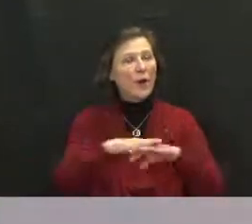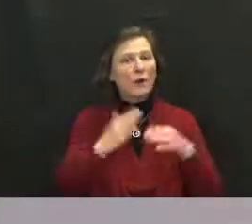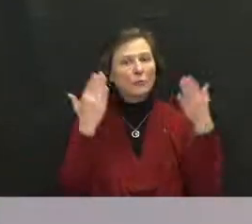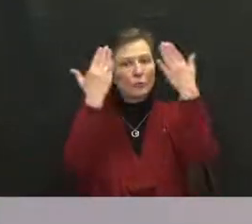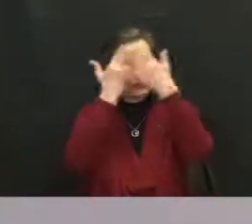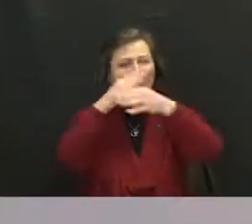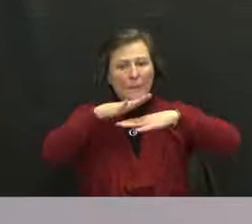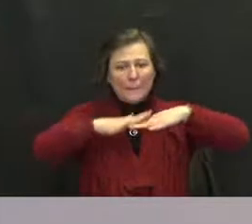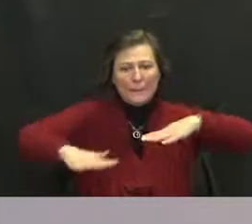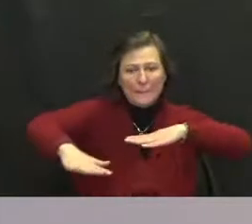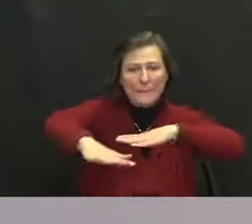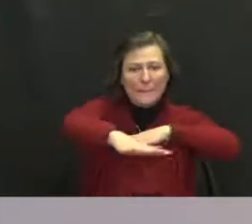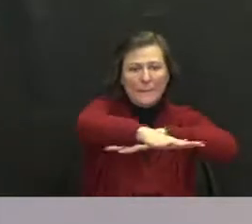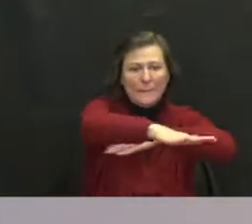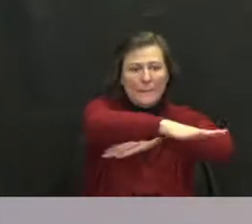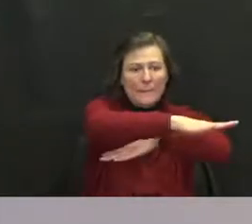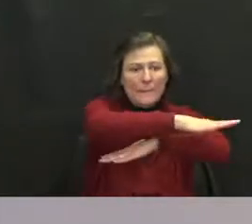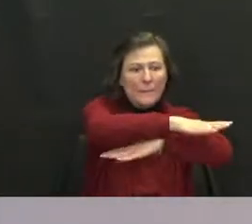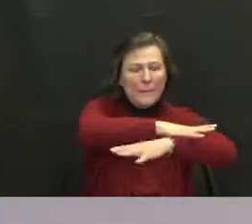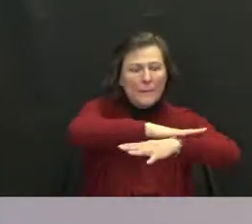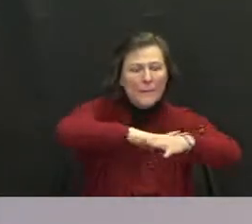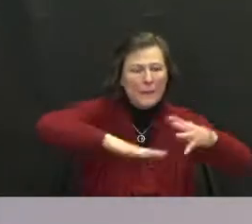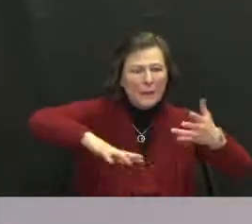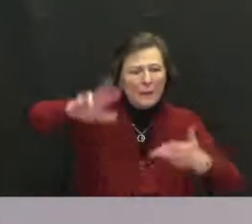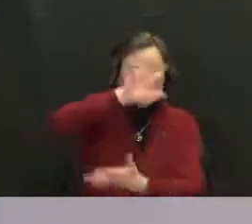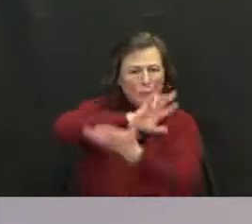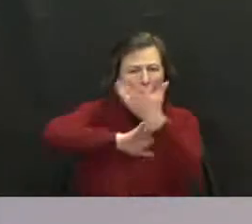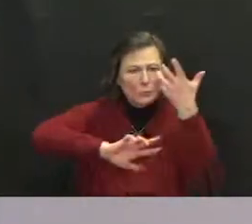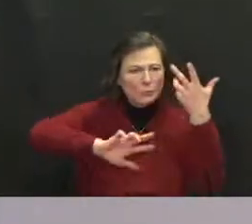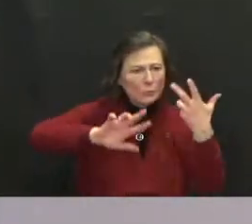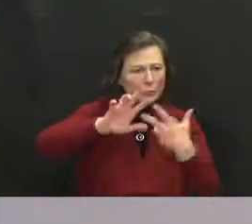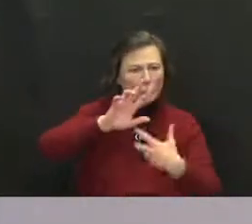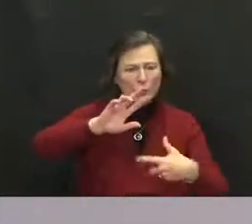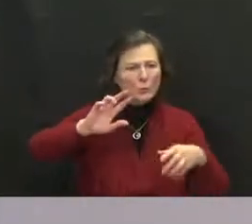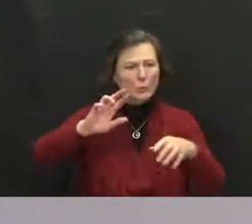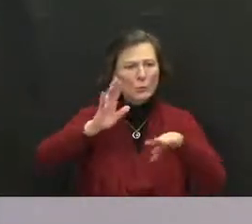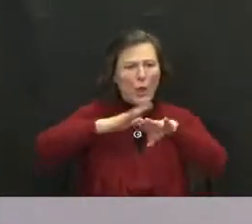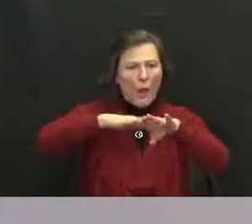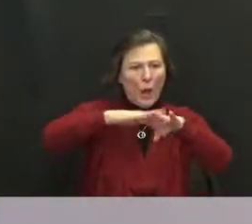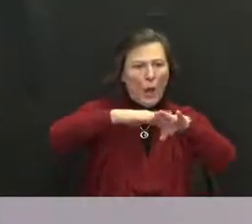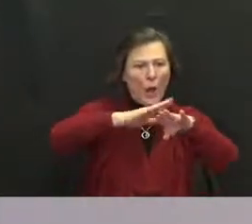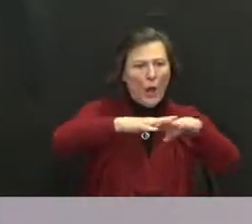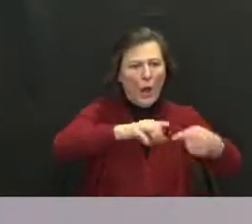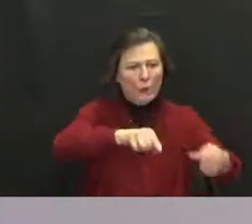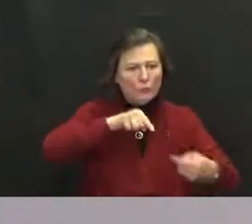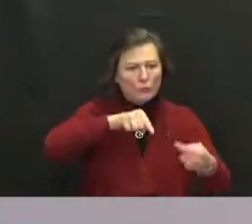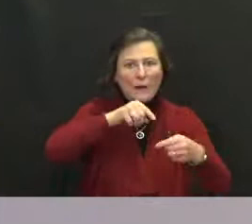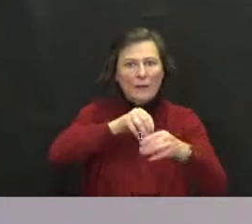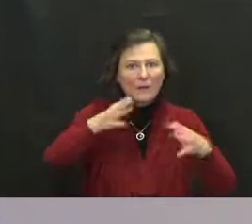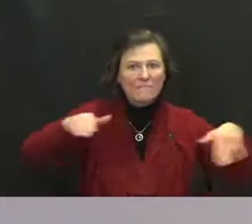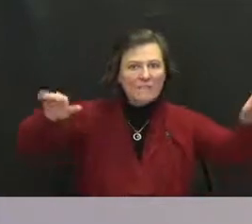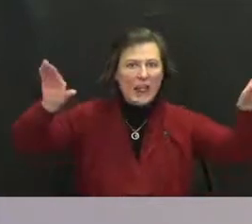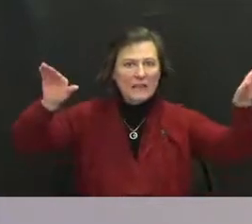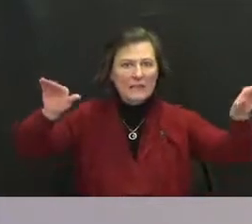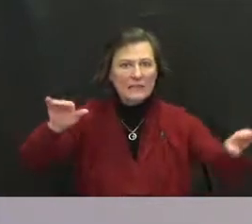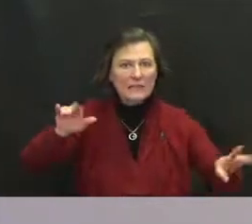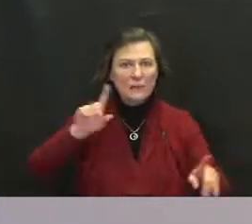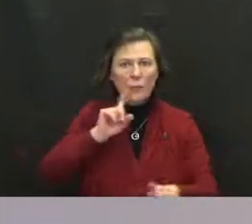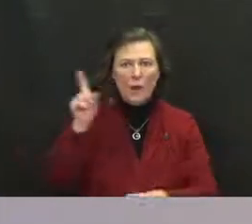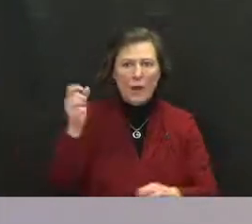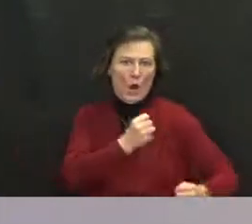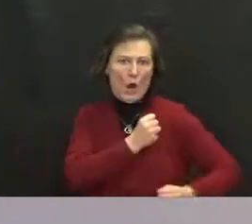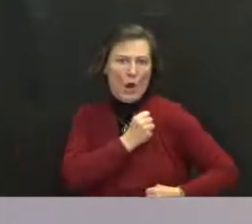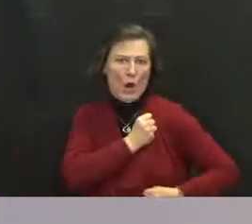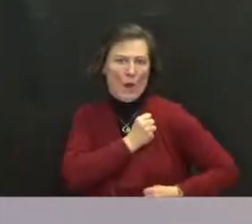plains, swept with confused alarms of struggle and flight, where ignorant armies